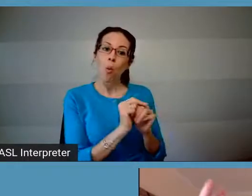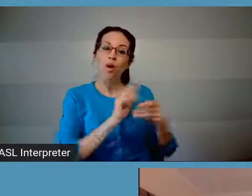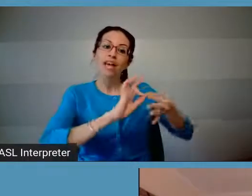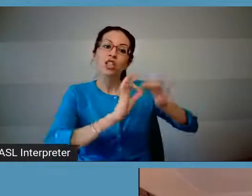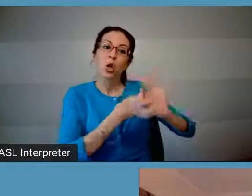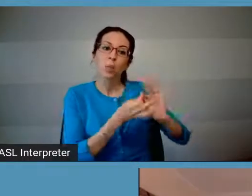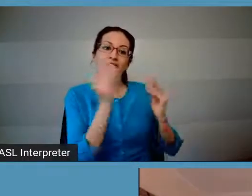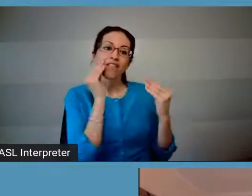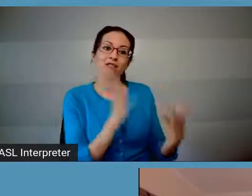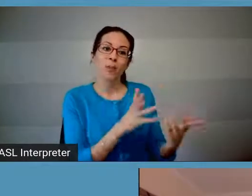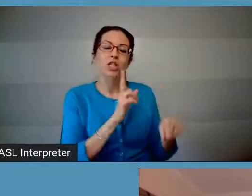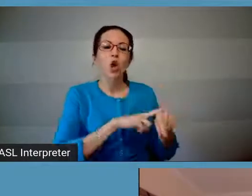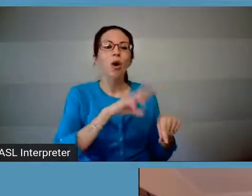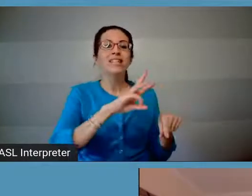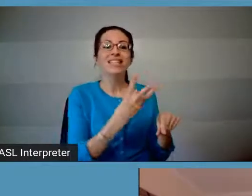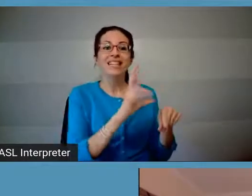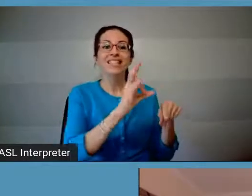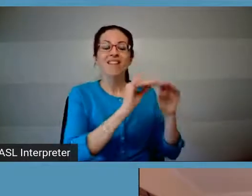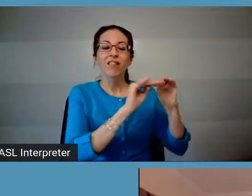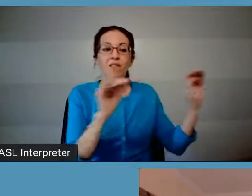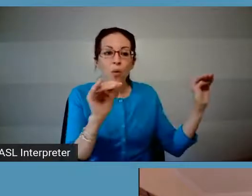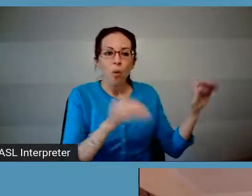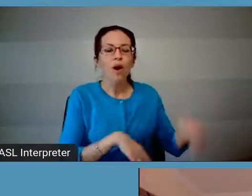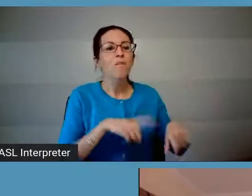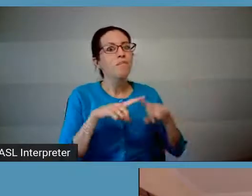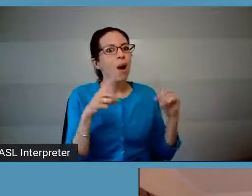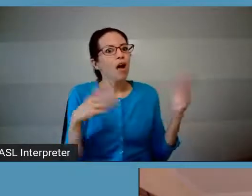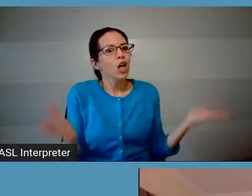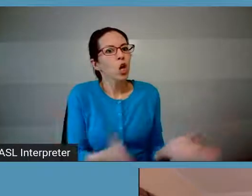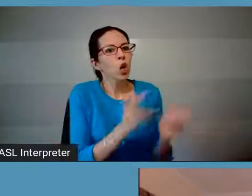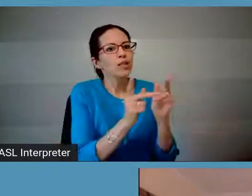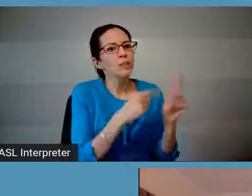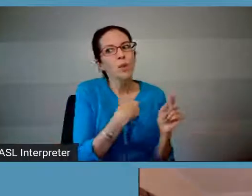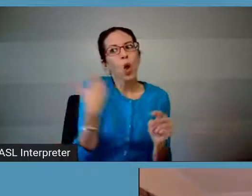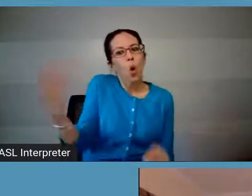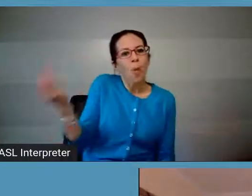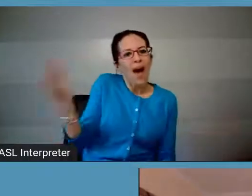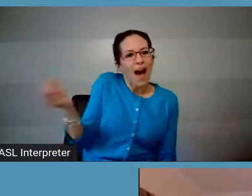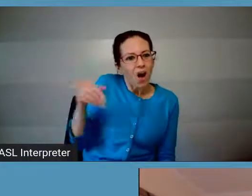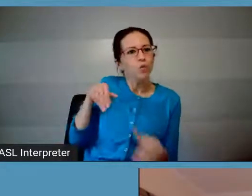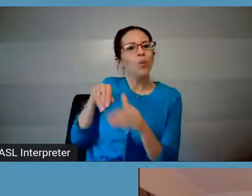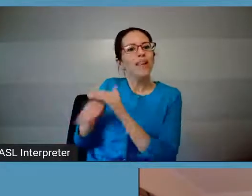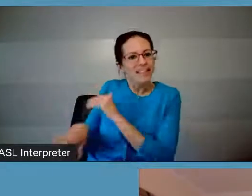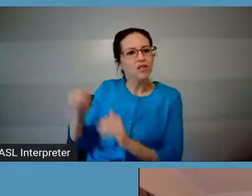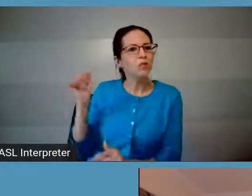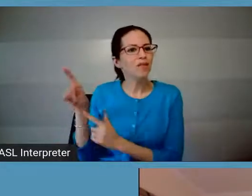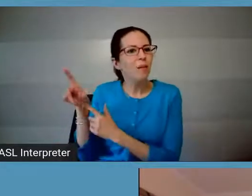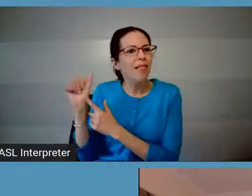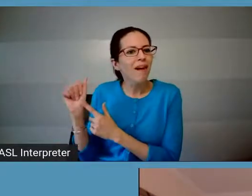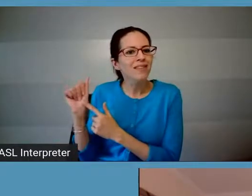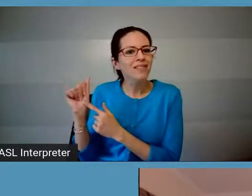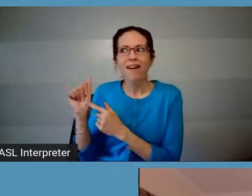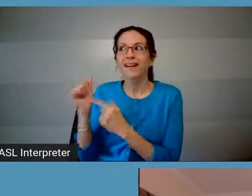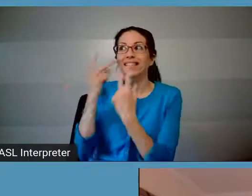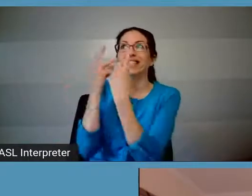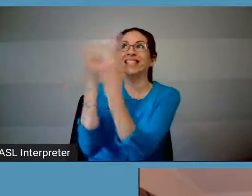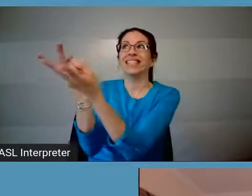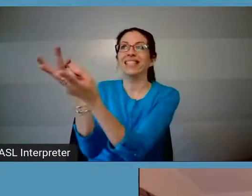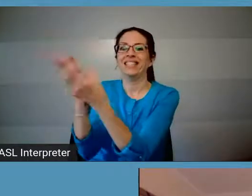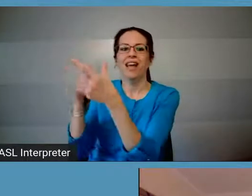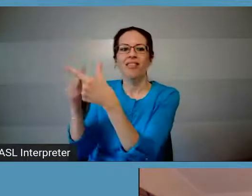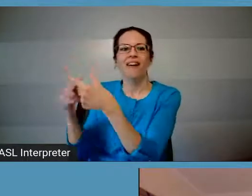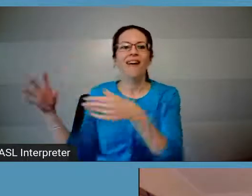that building, but it wants its visitors to be able to go out into the plaza and connect what they're seeing to the historic materials in the